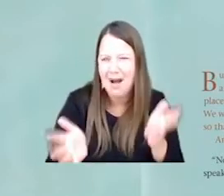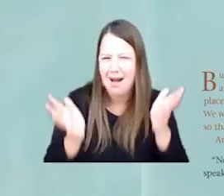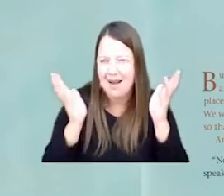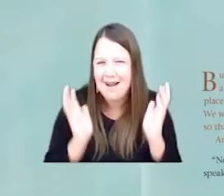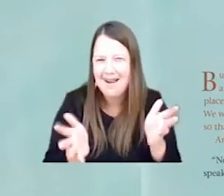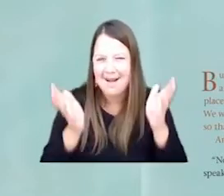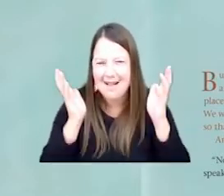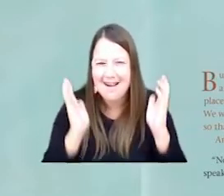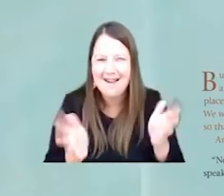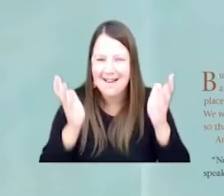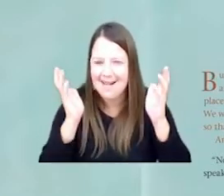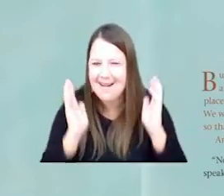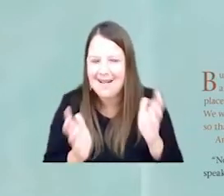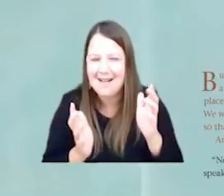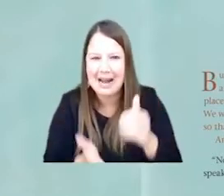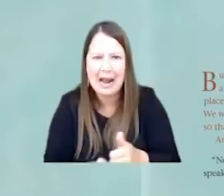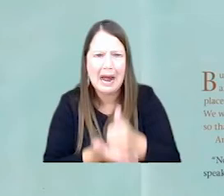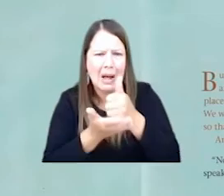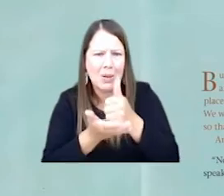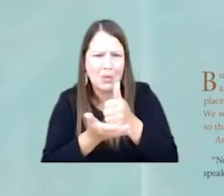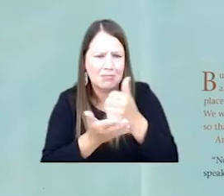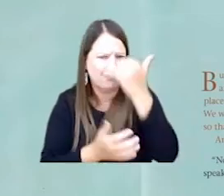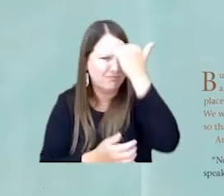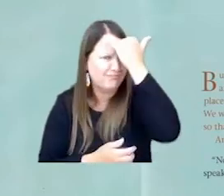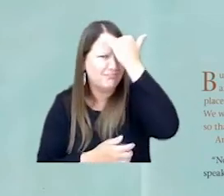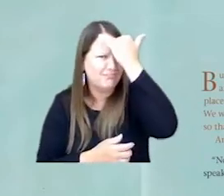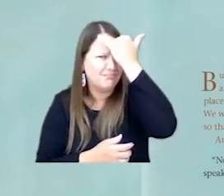in Cree.